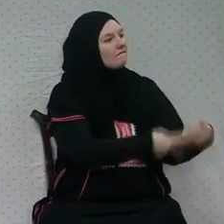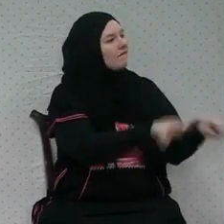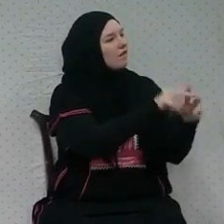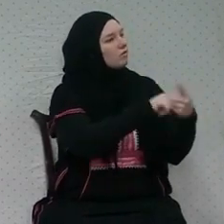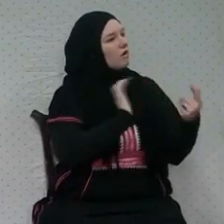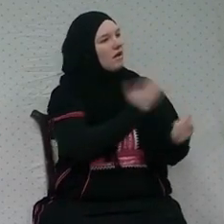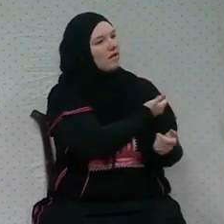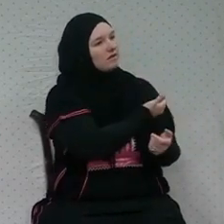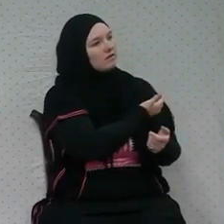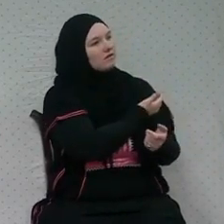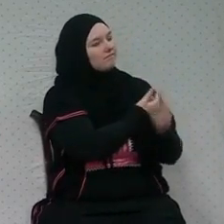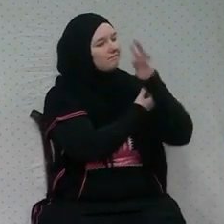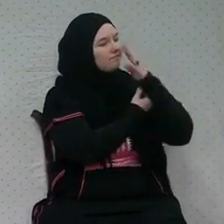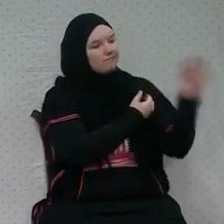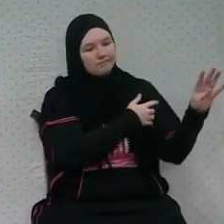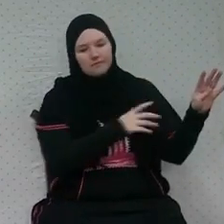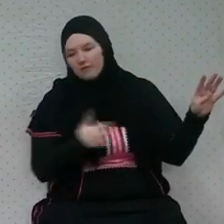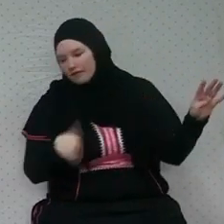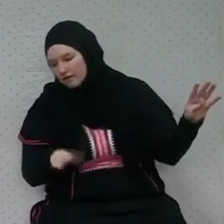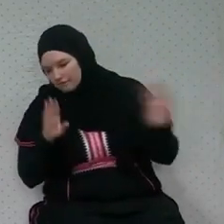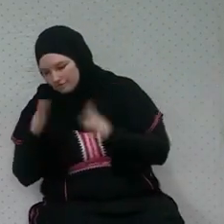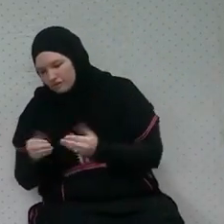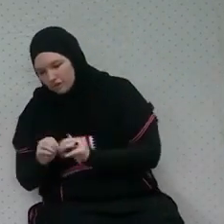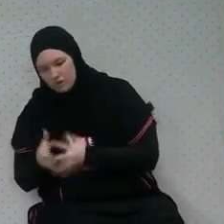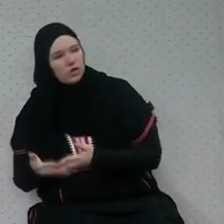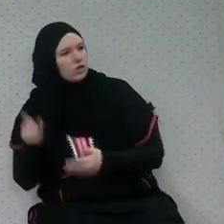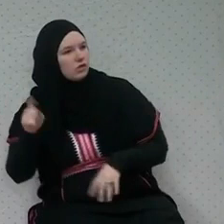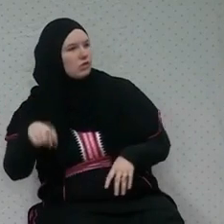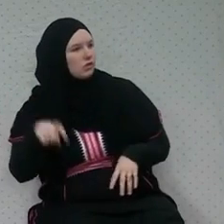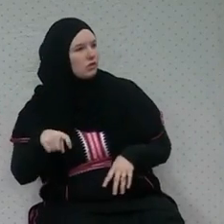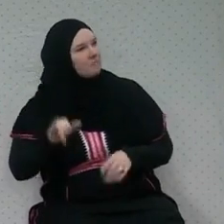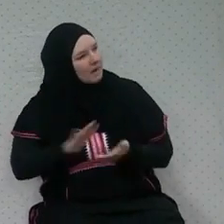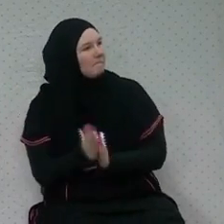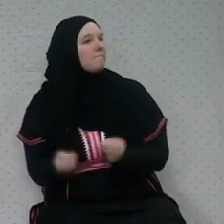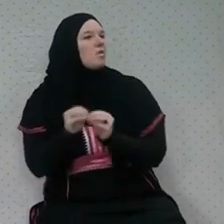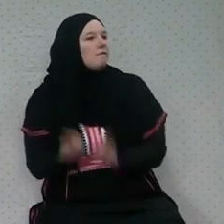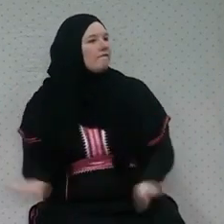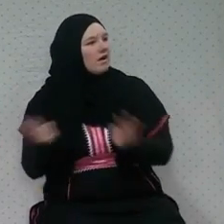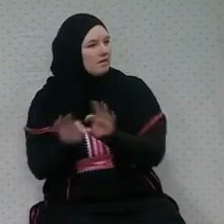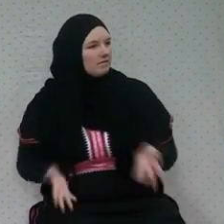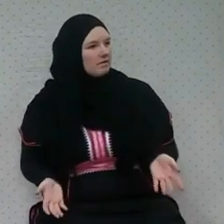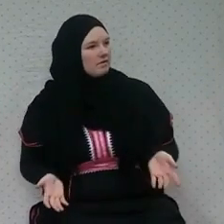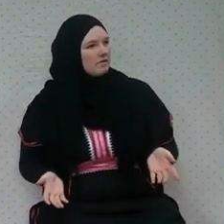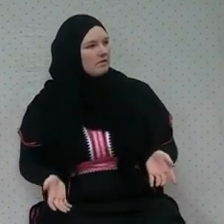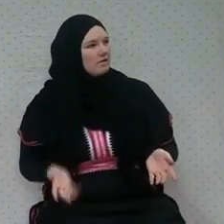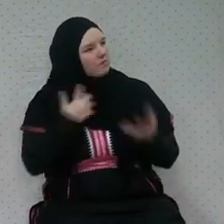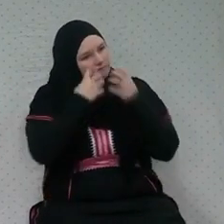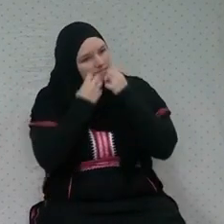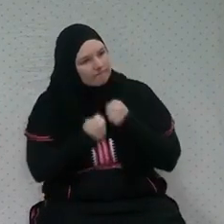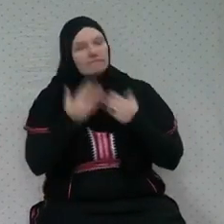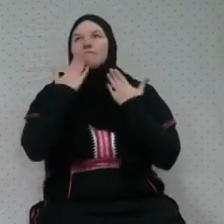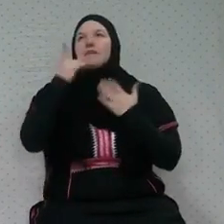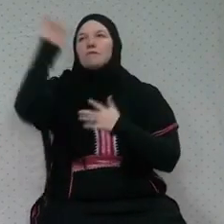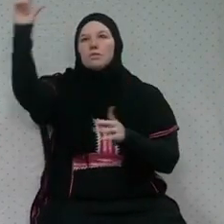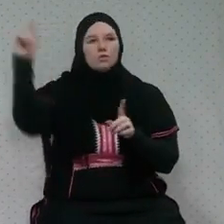we give no attention. And if we give attention to what Allah says, if we appreciate His word, if we appreciate